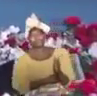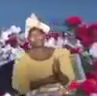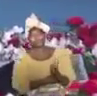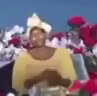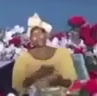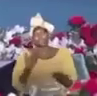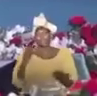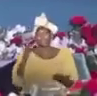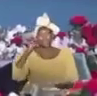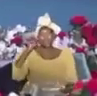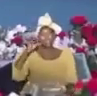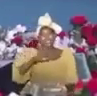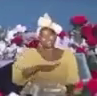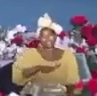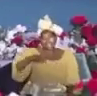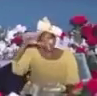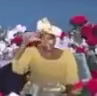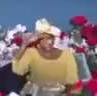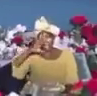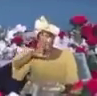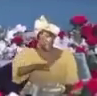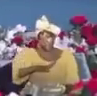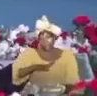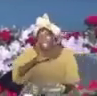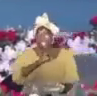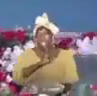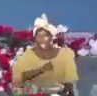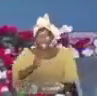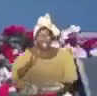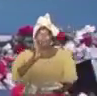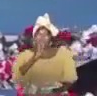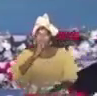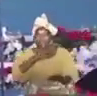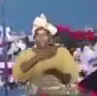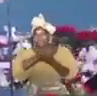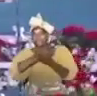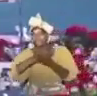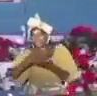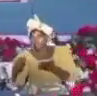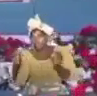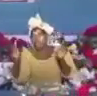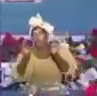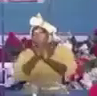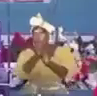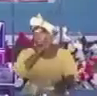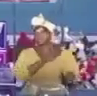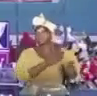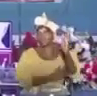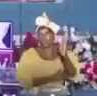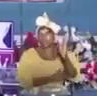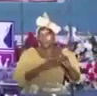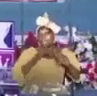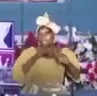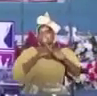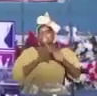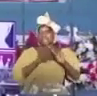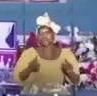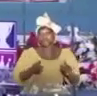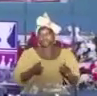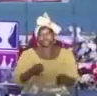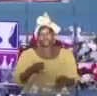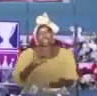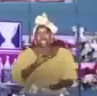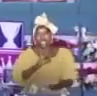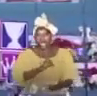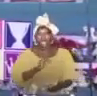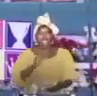God. Ladies and gentlemen, I'd rather be a failure with God than to succeed without him. And when I say God, I'm